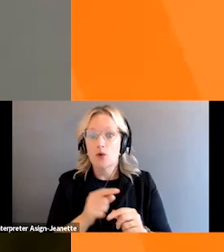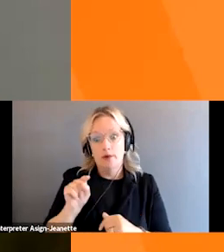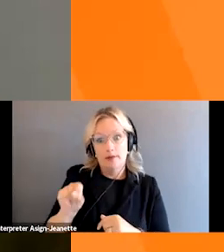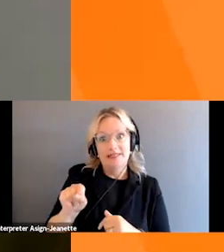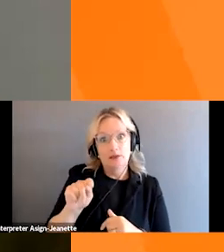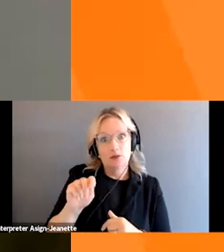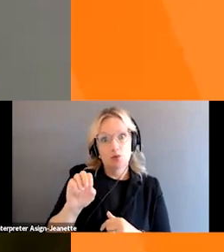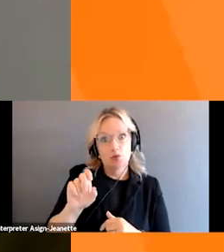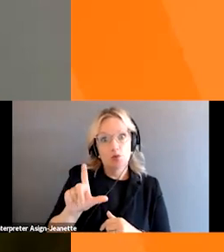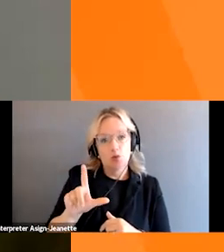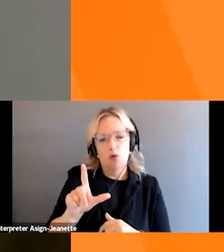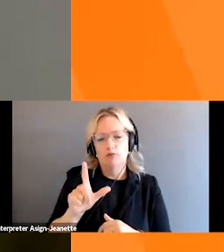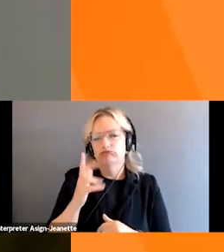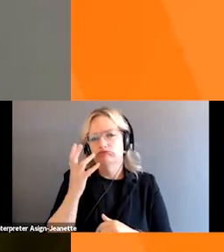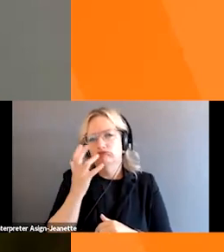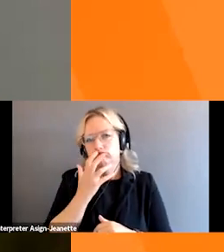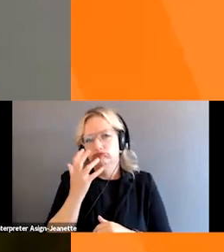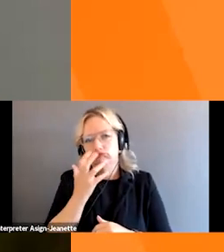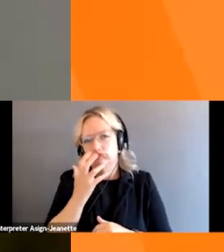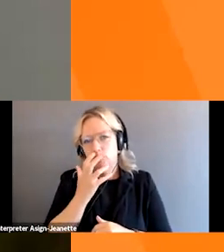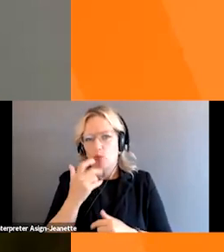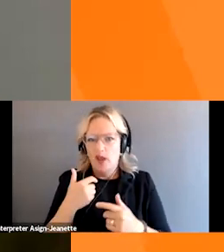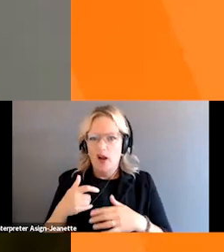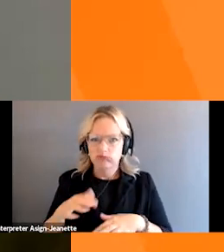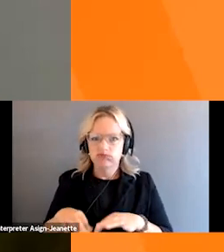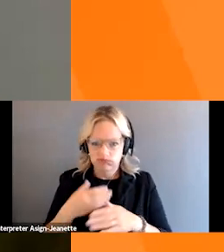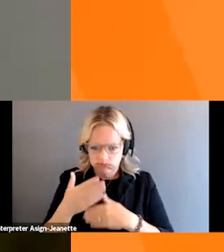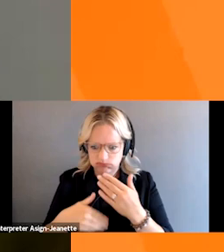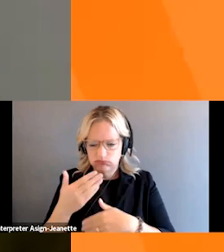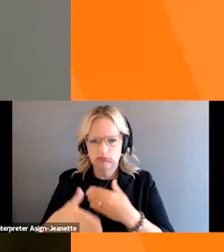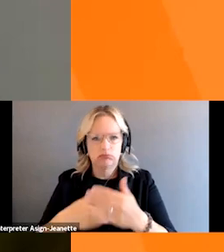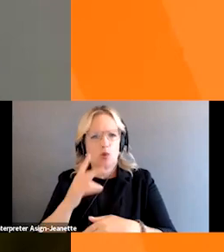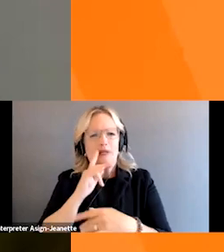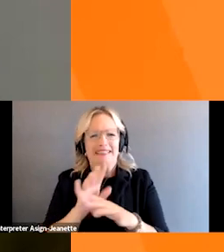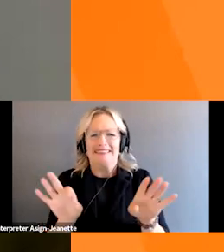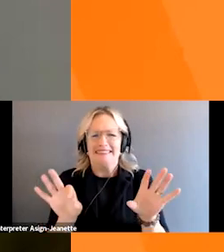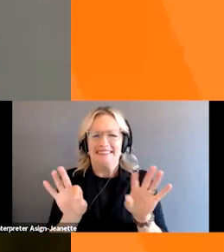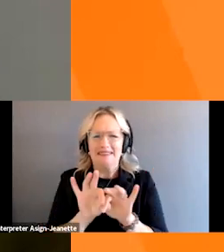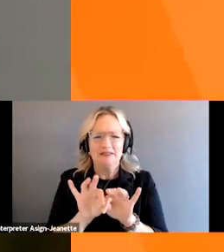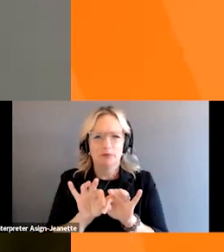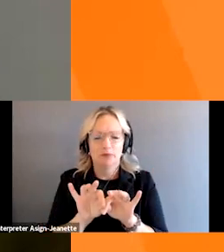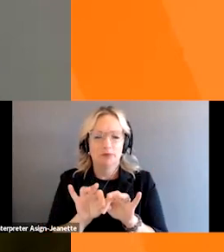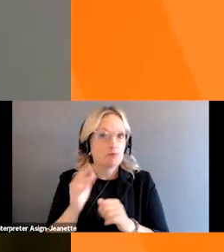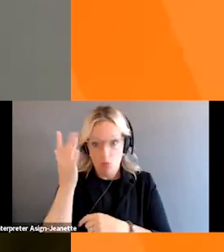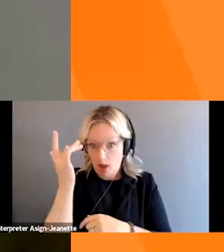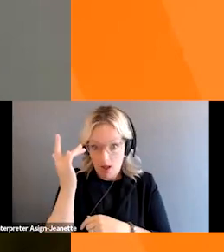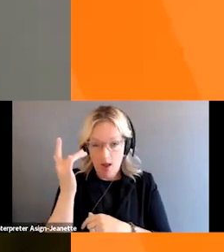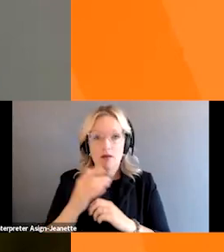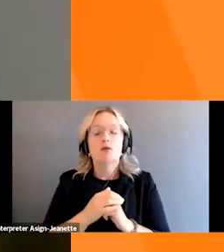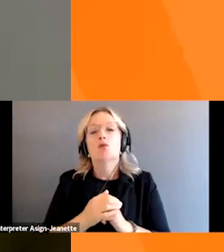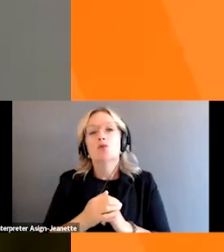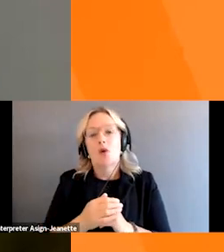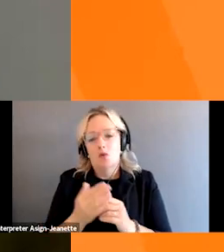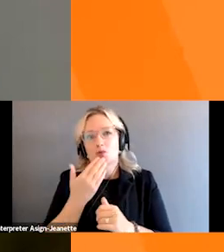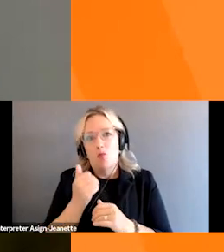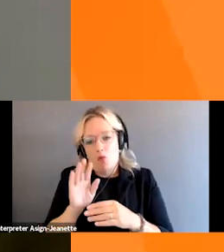to go through that process was really critical, because as a small business, there is going to